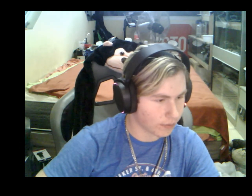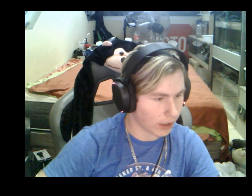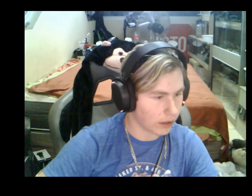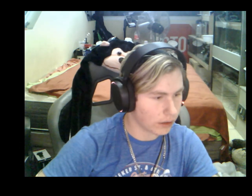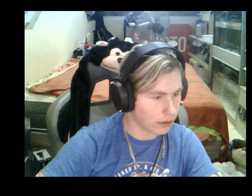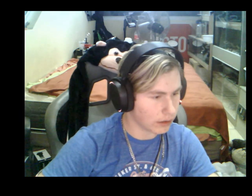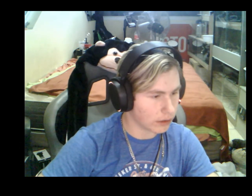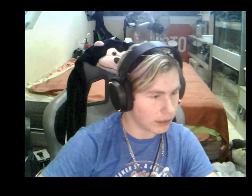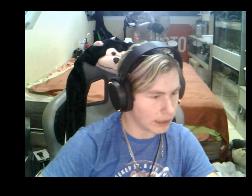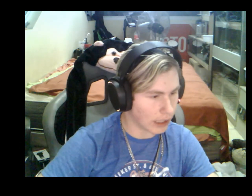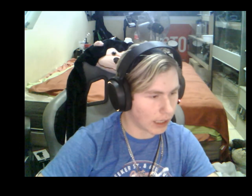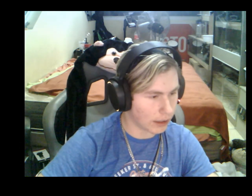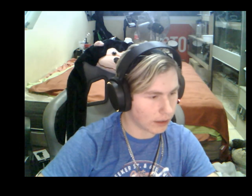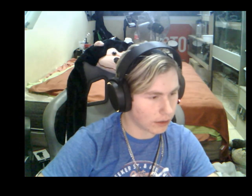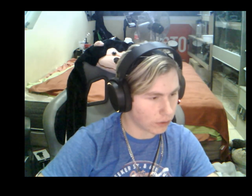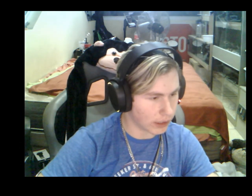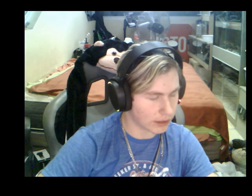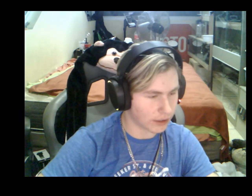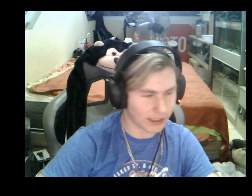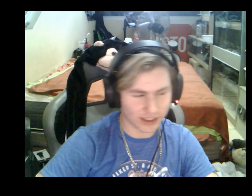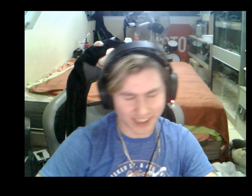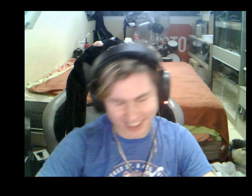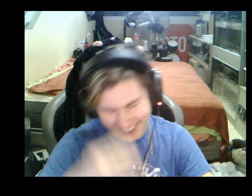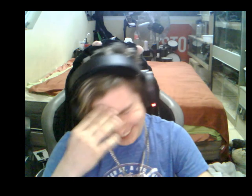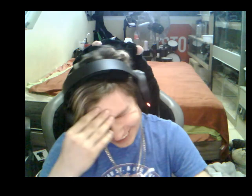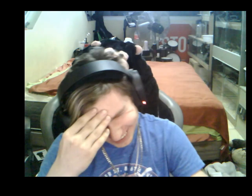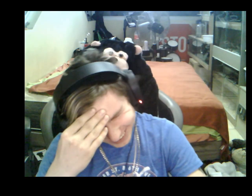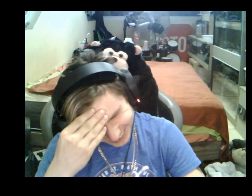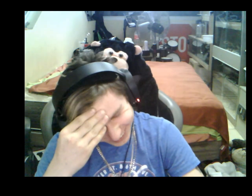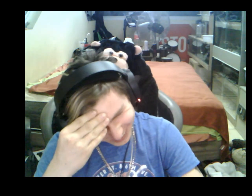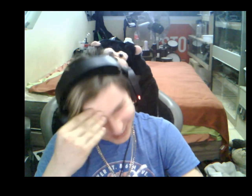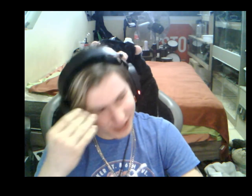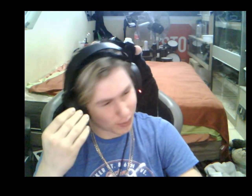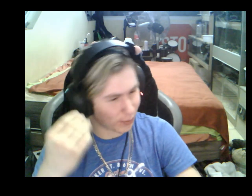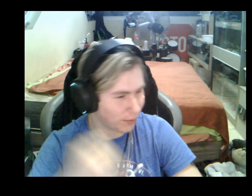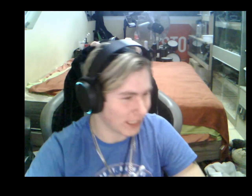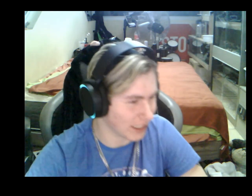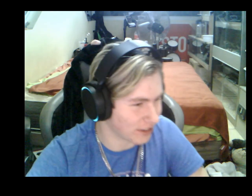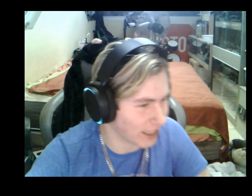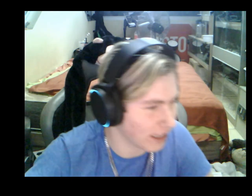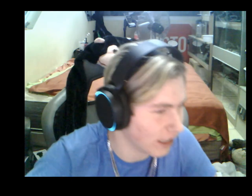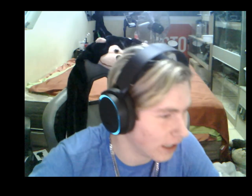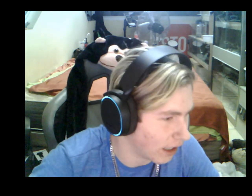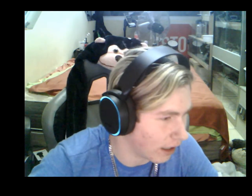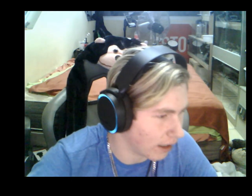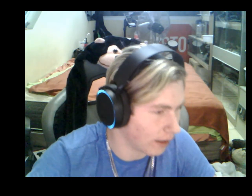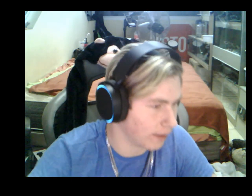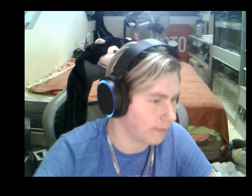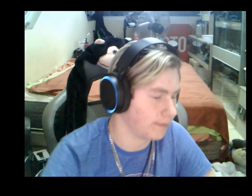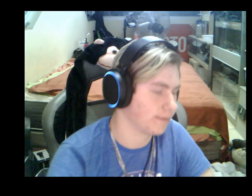Also, Desire, or Desiree, sorry. It's probably Desiree.